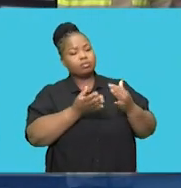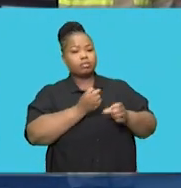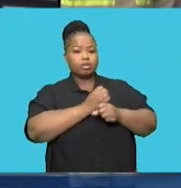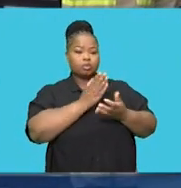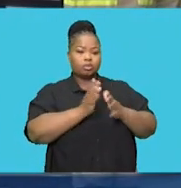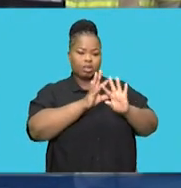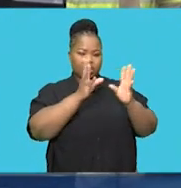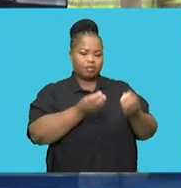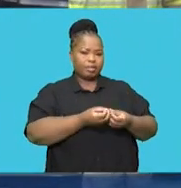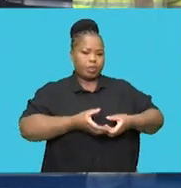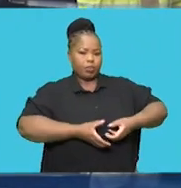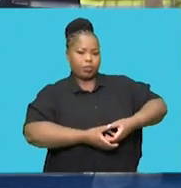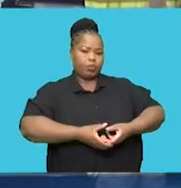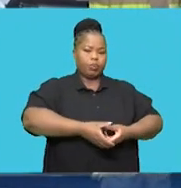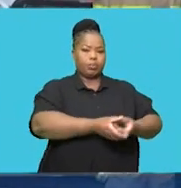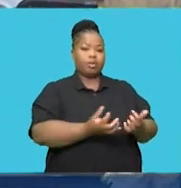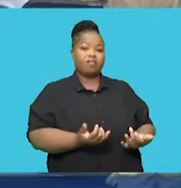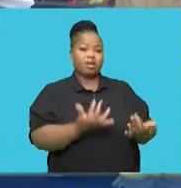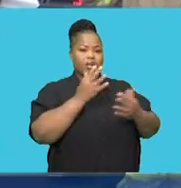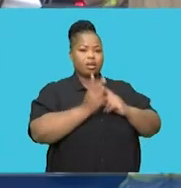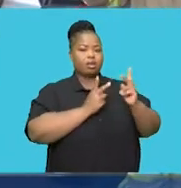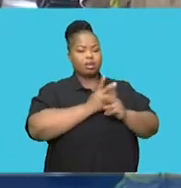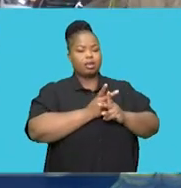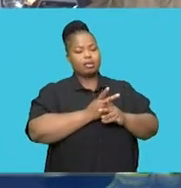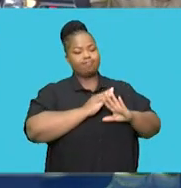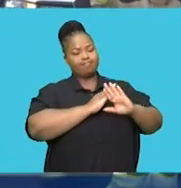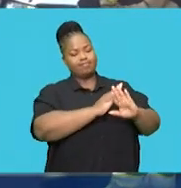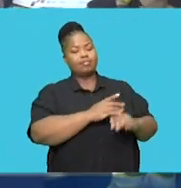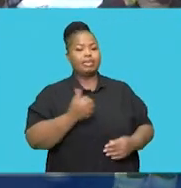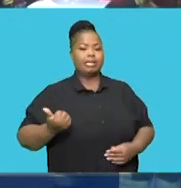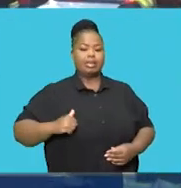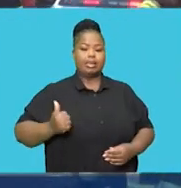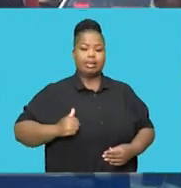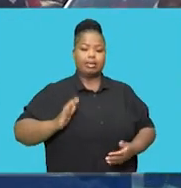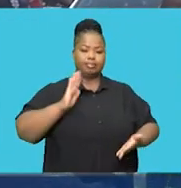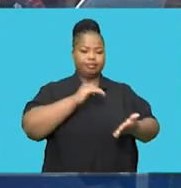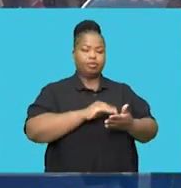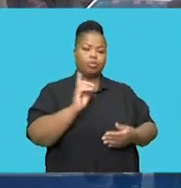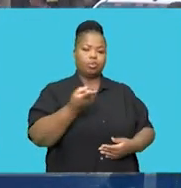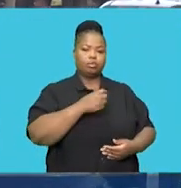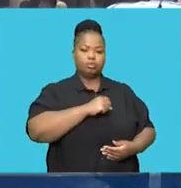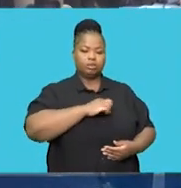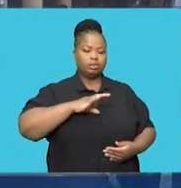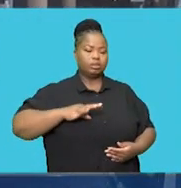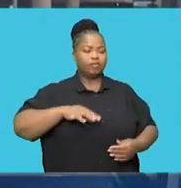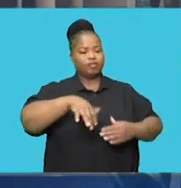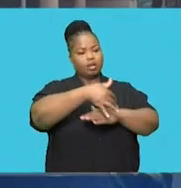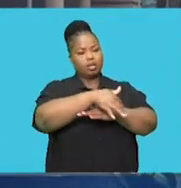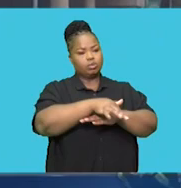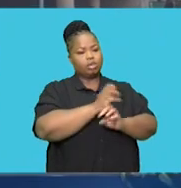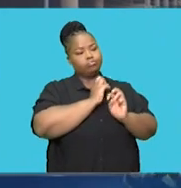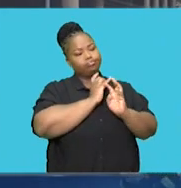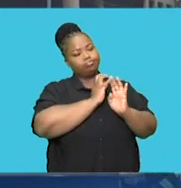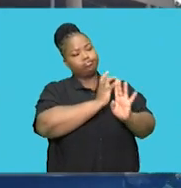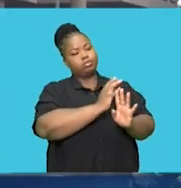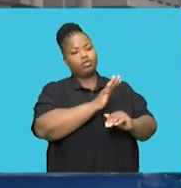everything has been extinguished and it does not reignite. Fortunately, when we arrived, every employee had been evacuated from the